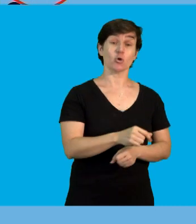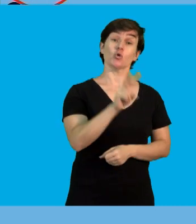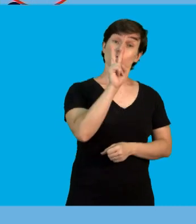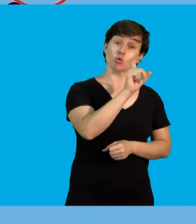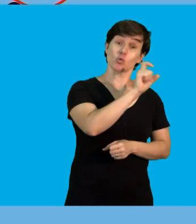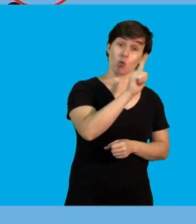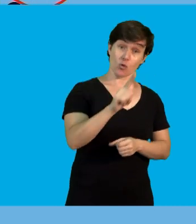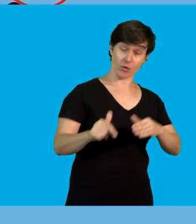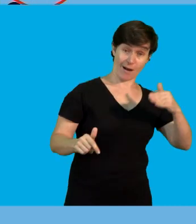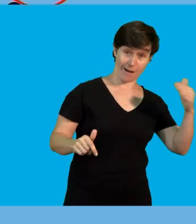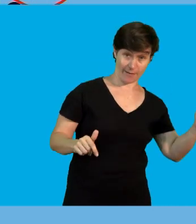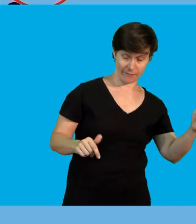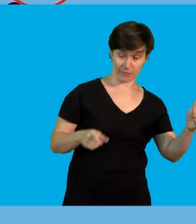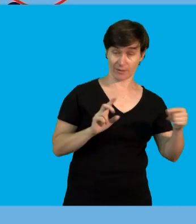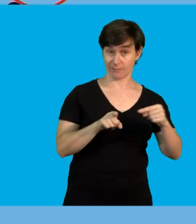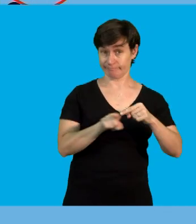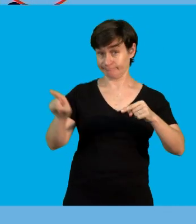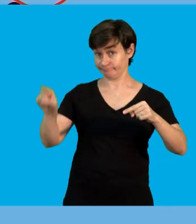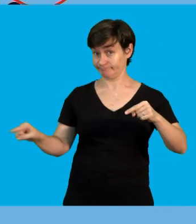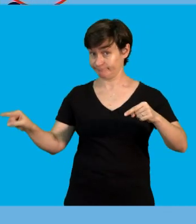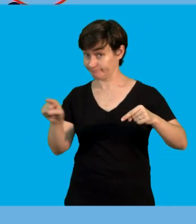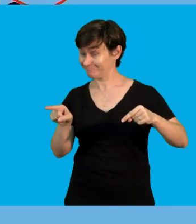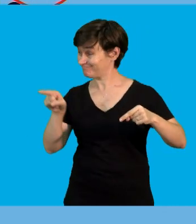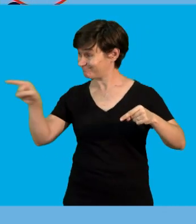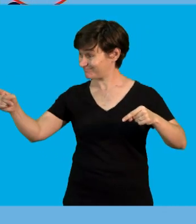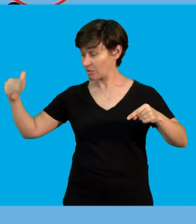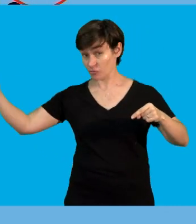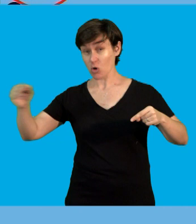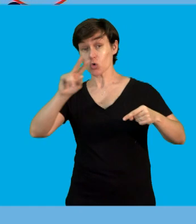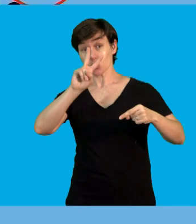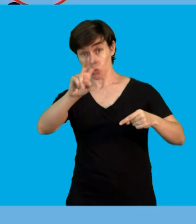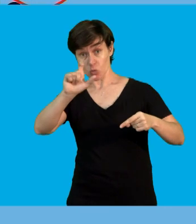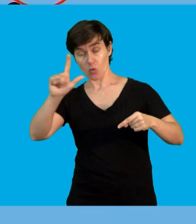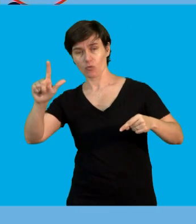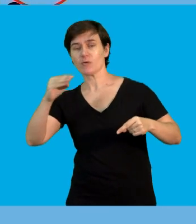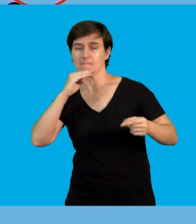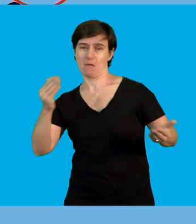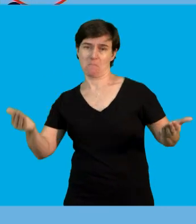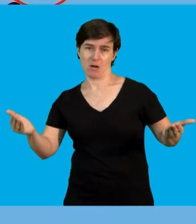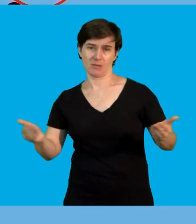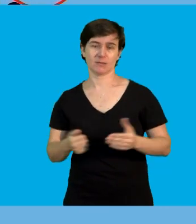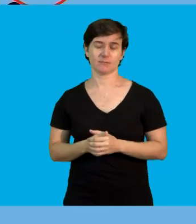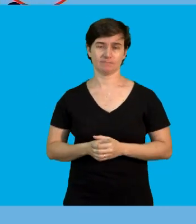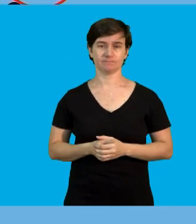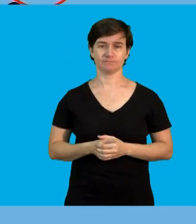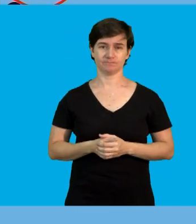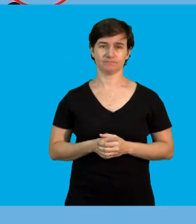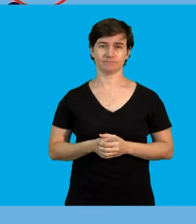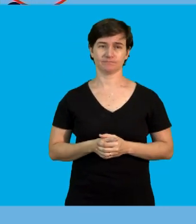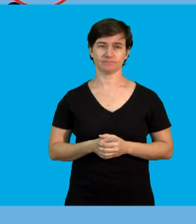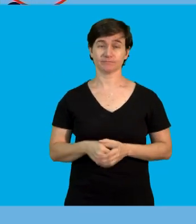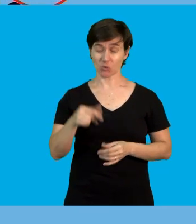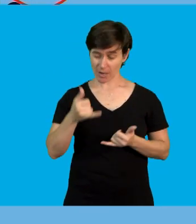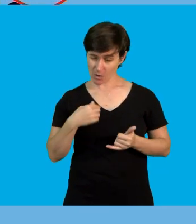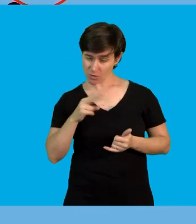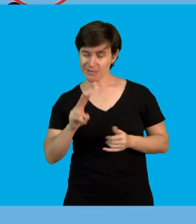also 2 chlorine atoms on the left-hand side, and as you can see, 2 chlorine atoms on the right-hand side. So after